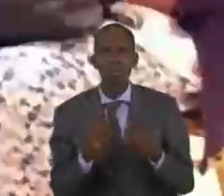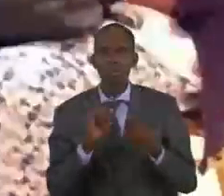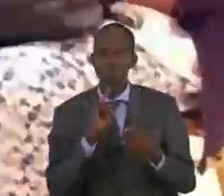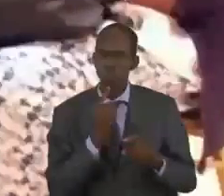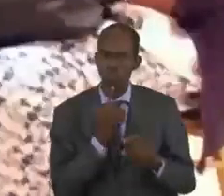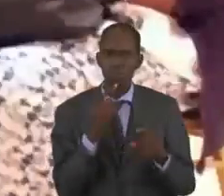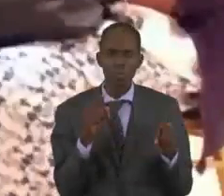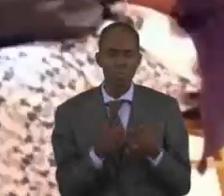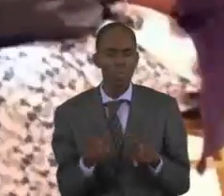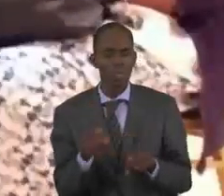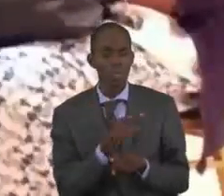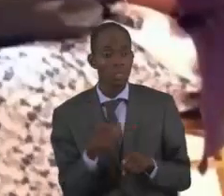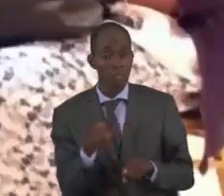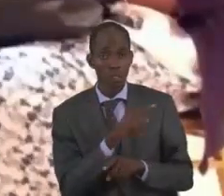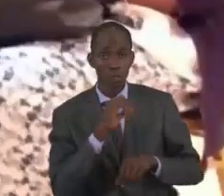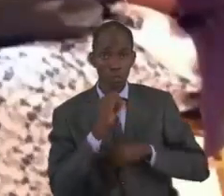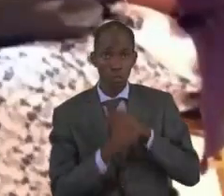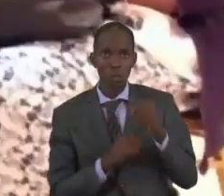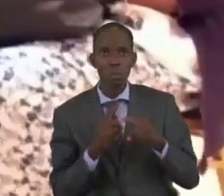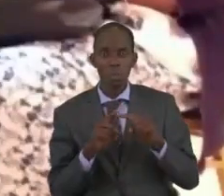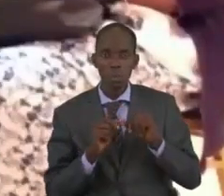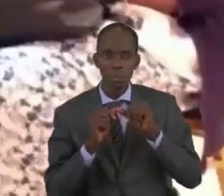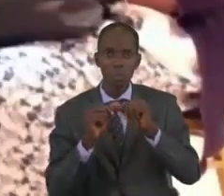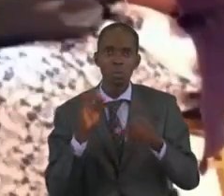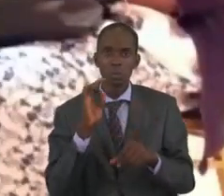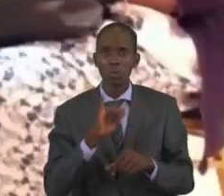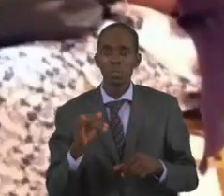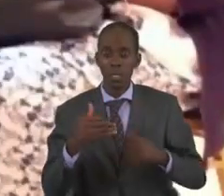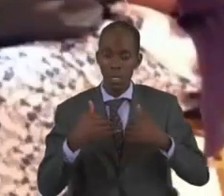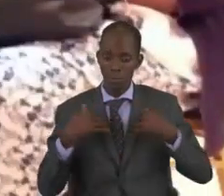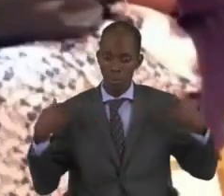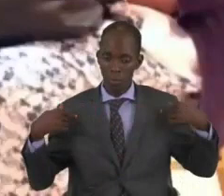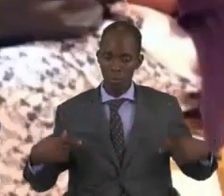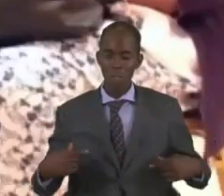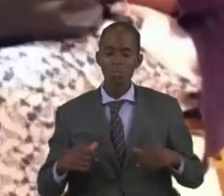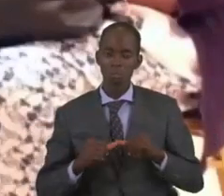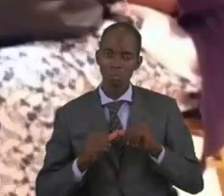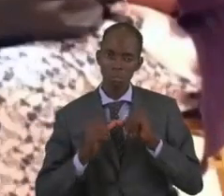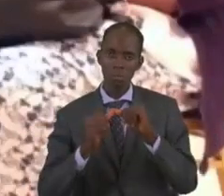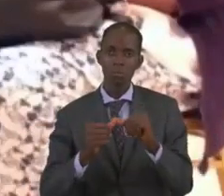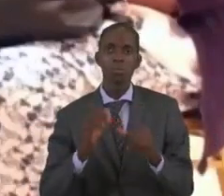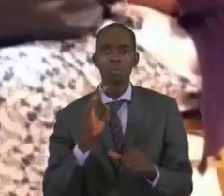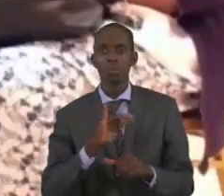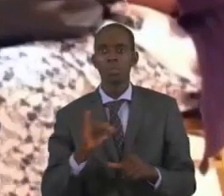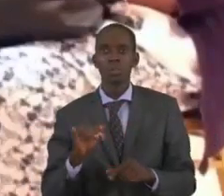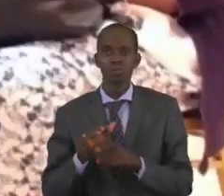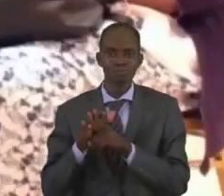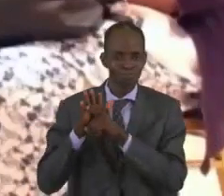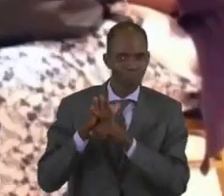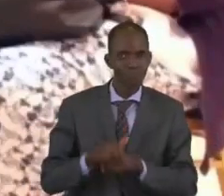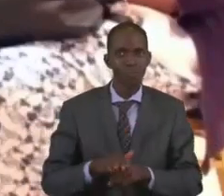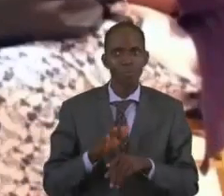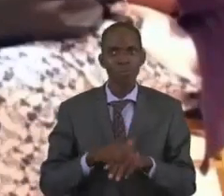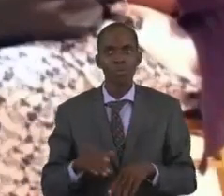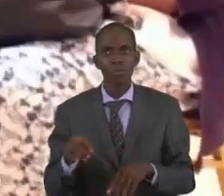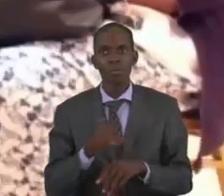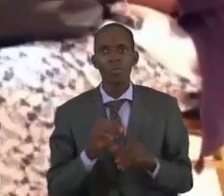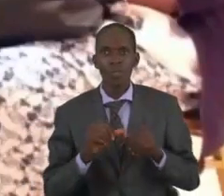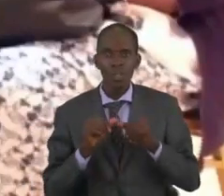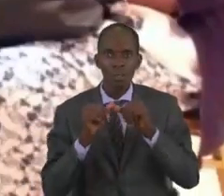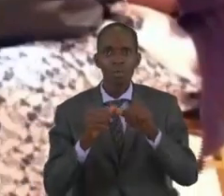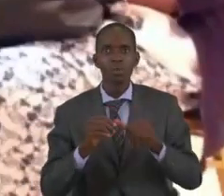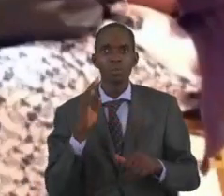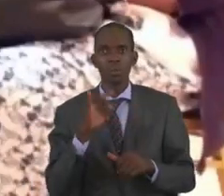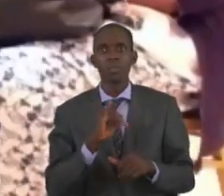kept on preaching. They had pain, they kept on preaching. Pressure on them, they kept on